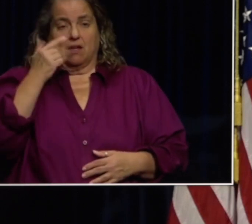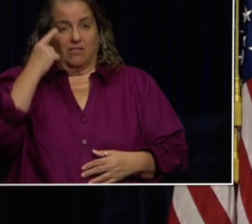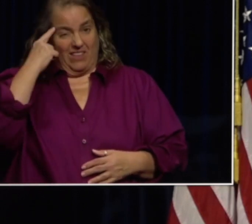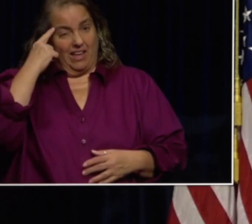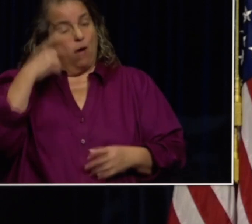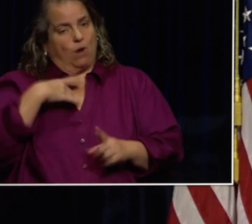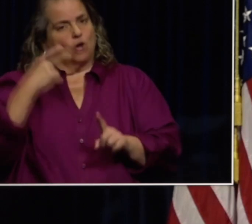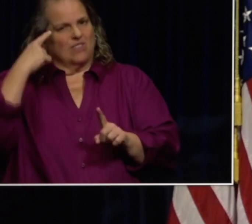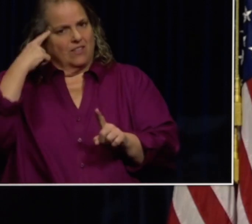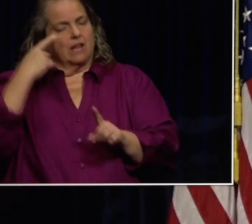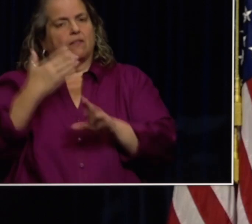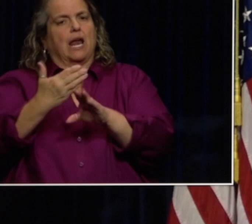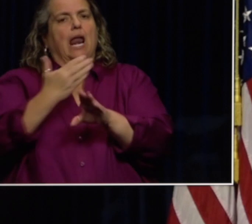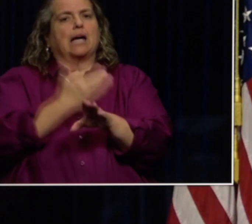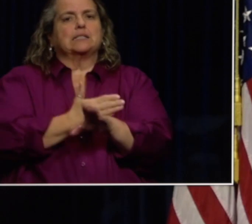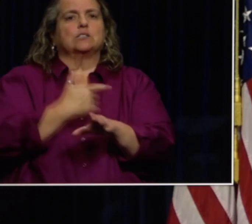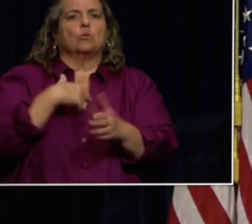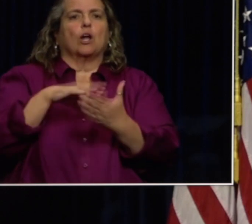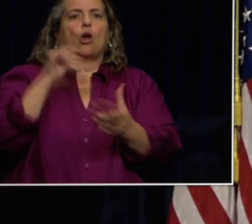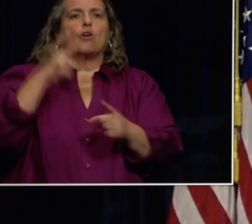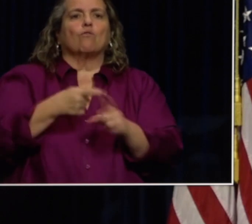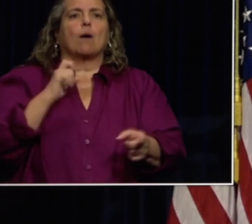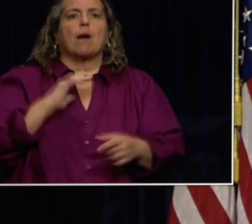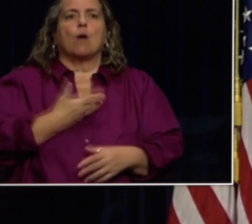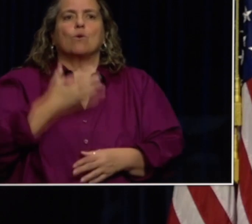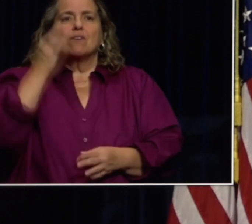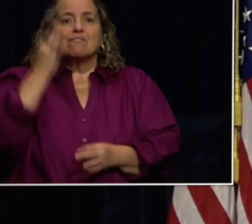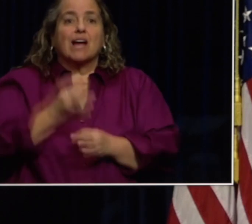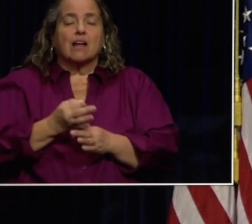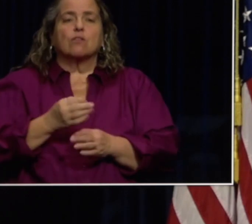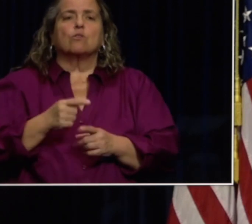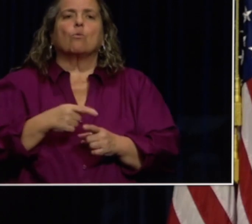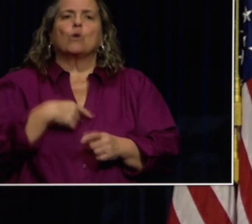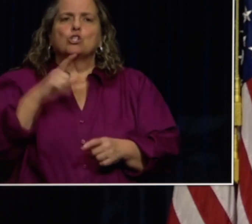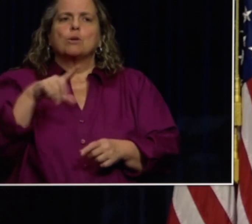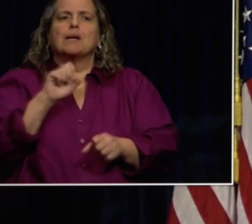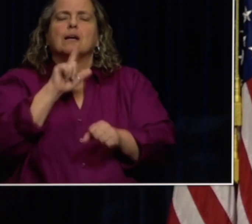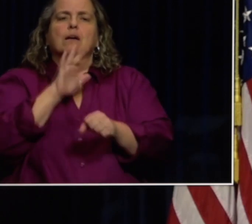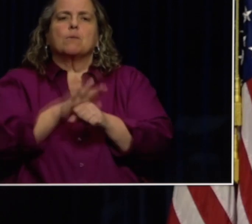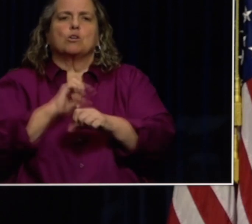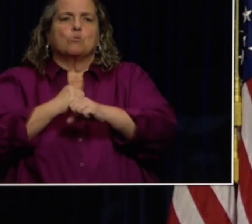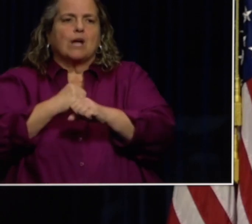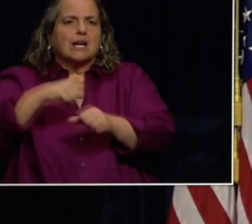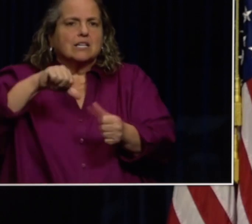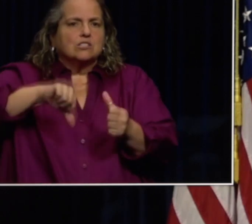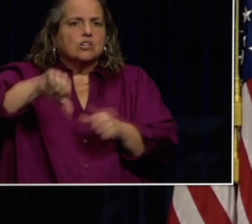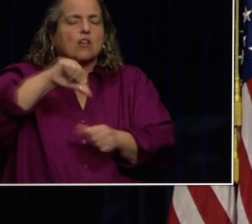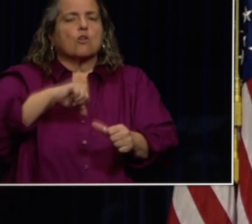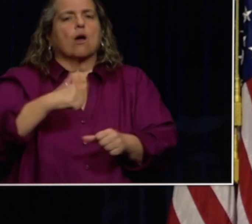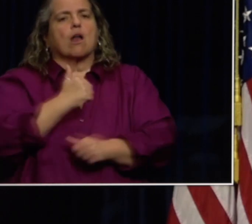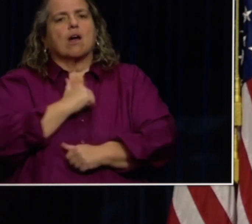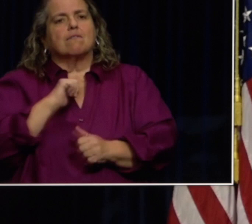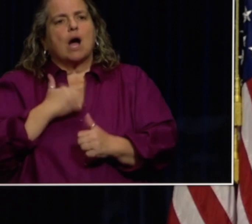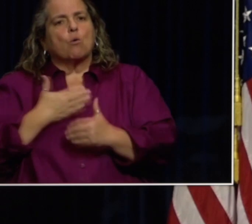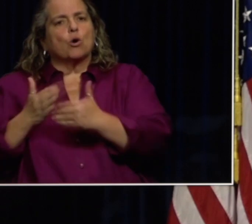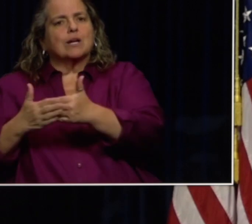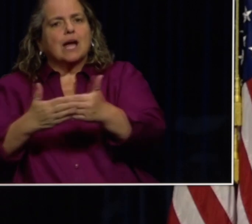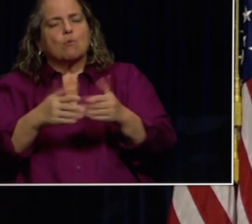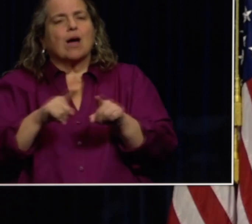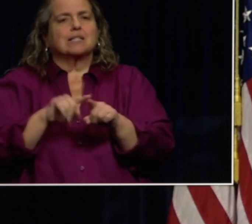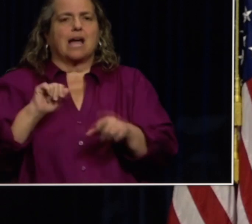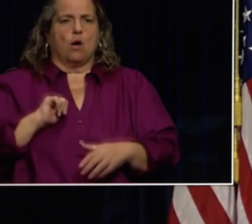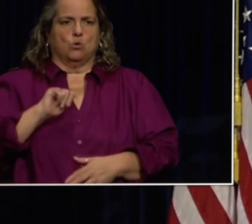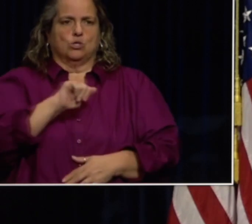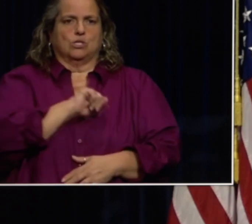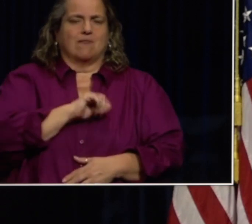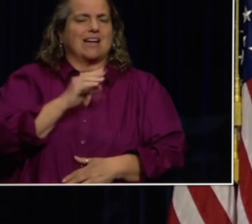church services in lieu of the Easter holiday upon us. He thanked the 99.9% of faith leaders across the Commonwealth